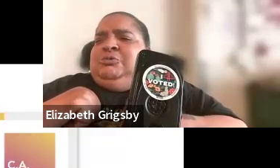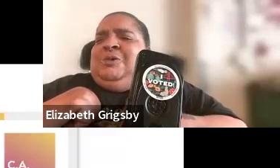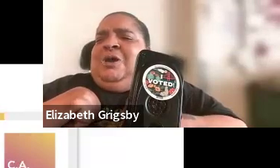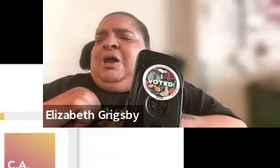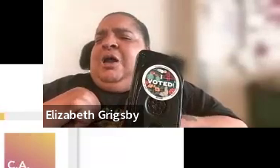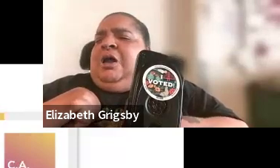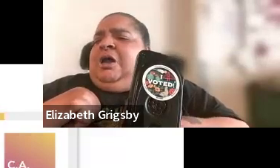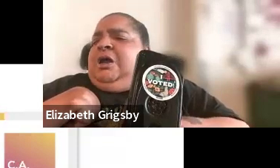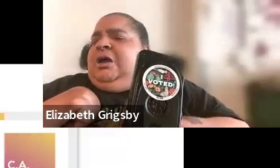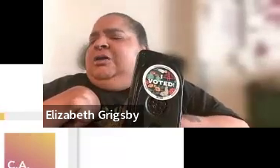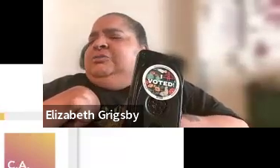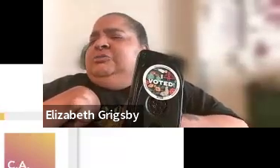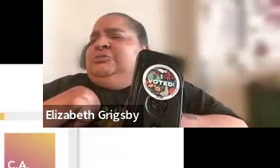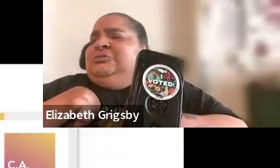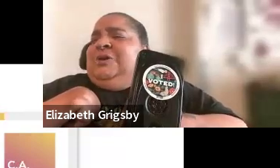users